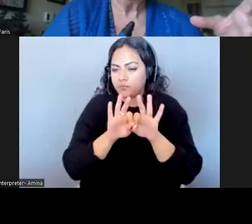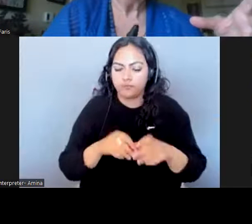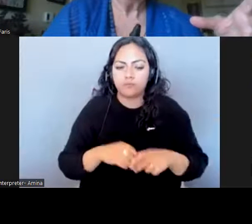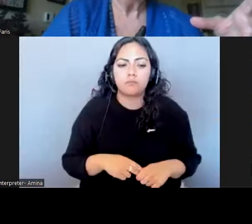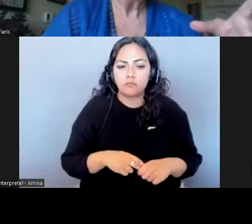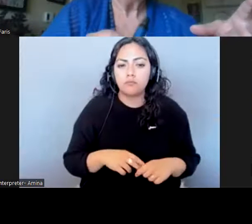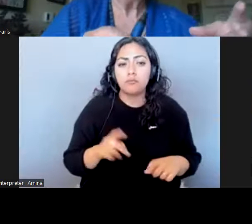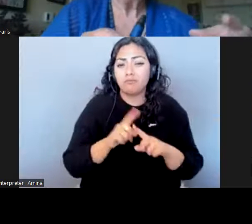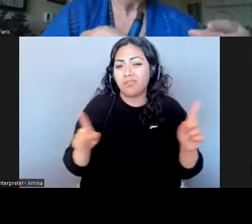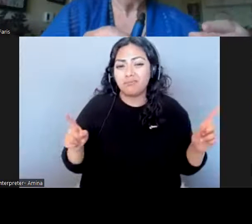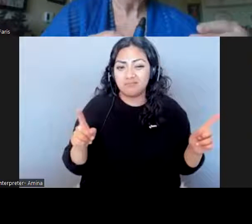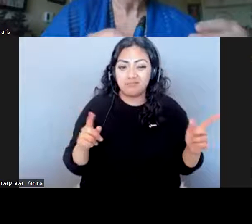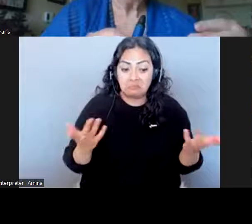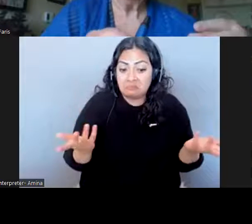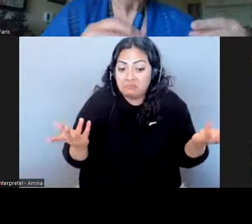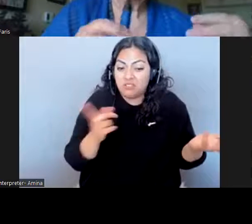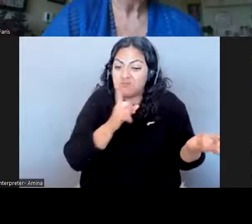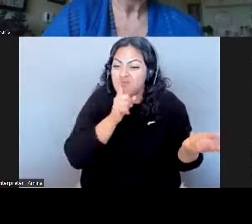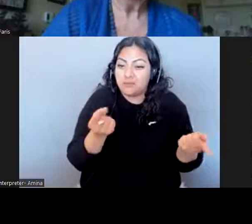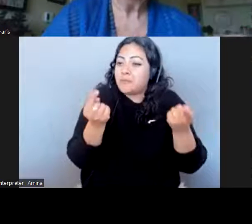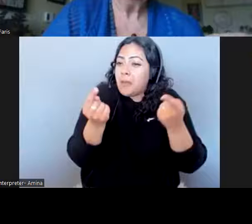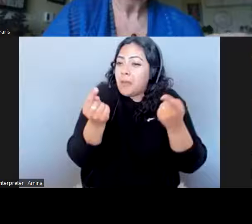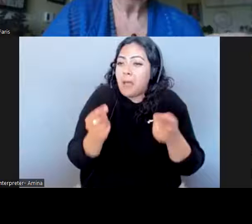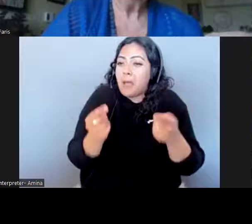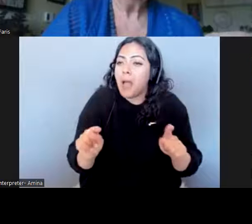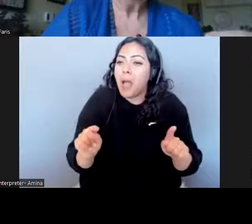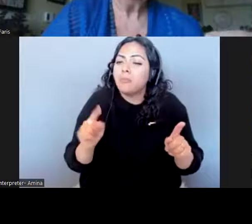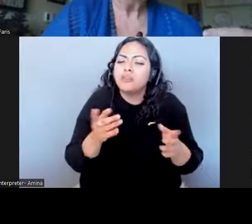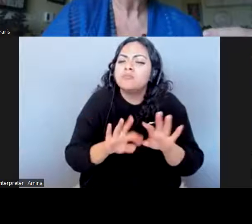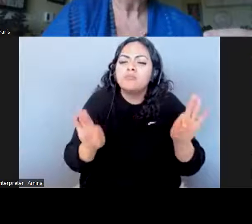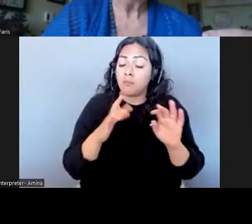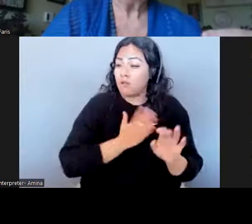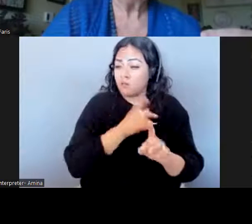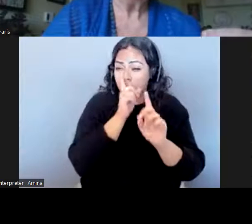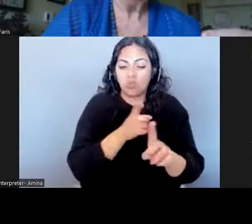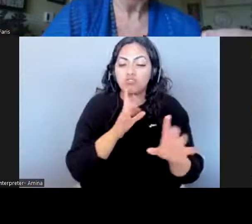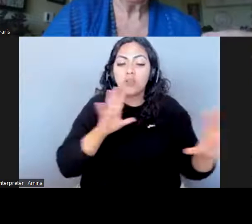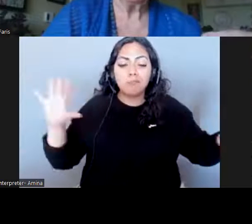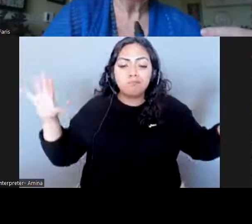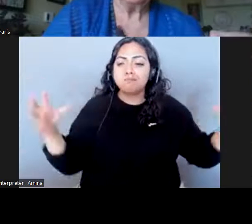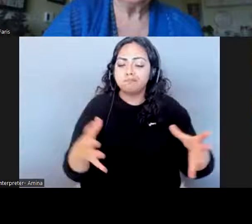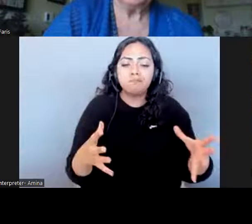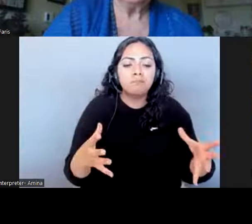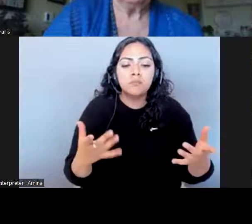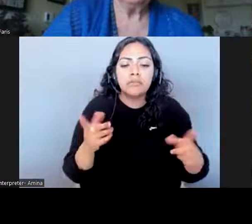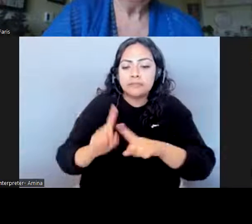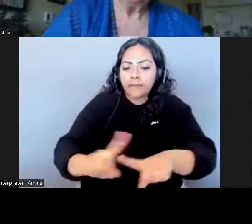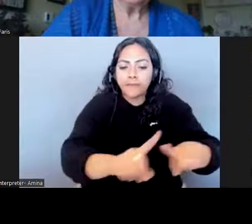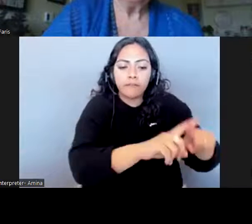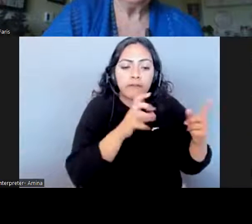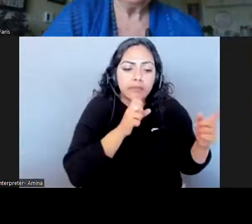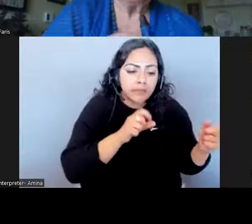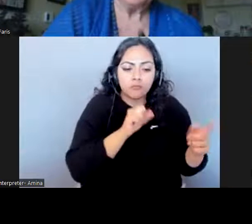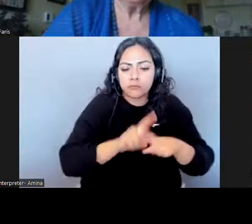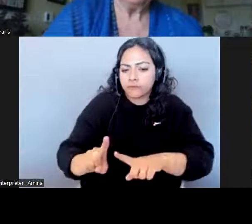totally deliberate. Just have an ear open and maybe an expectation, because I